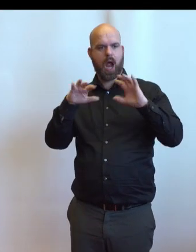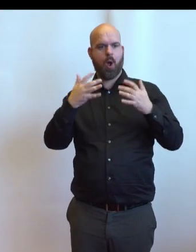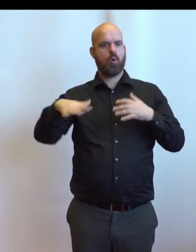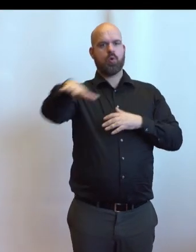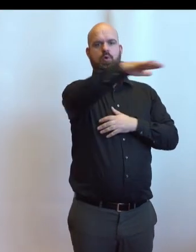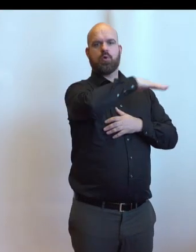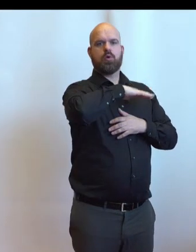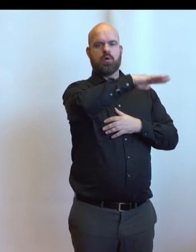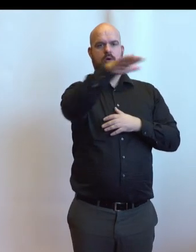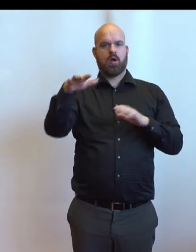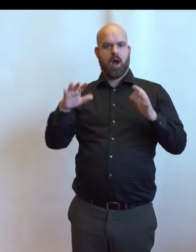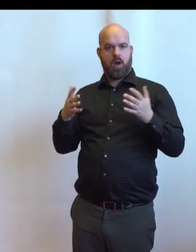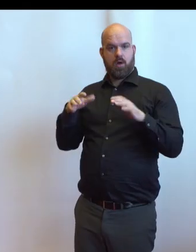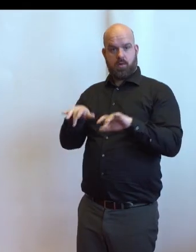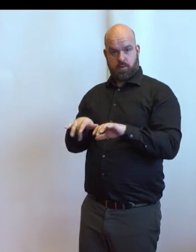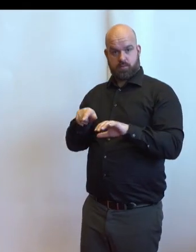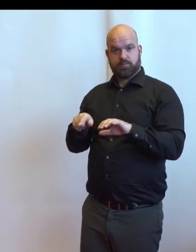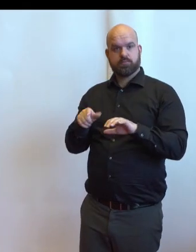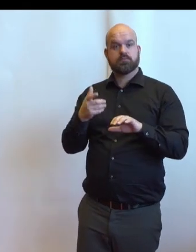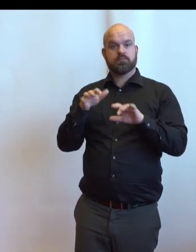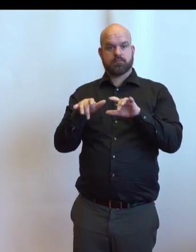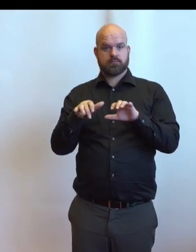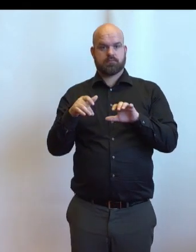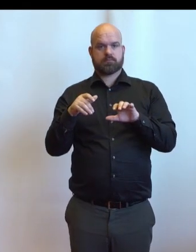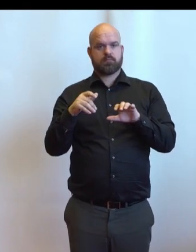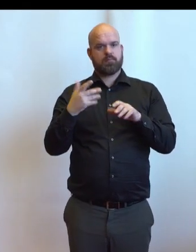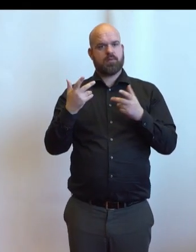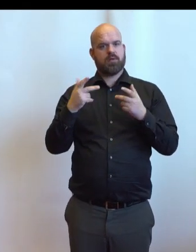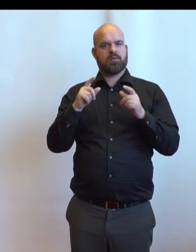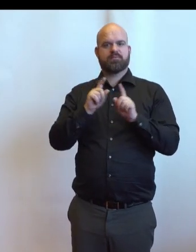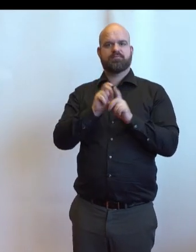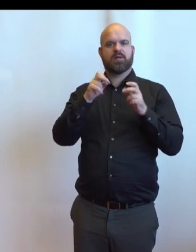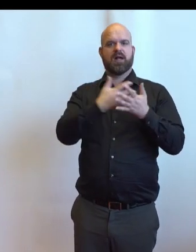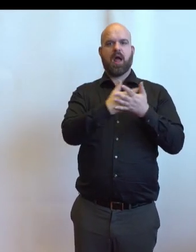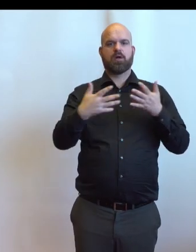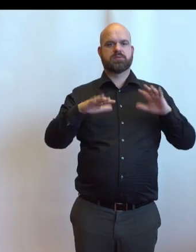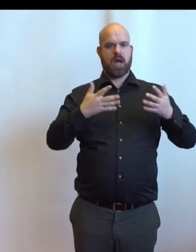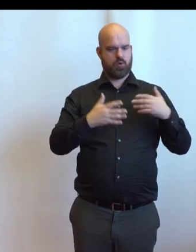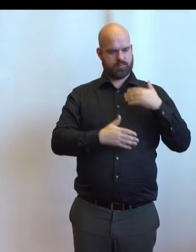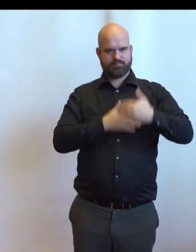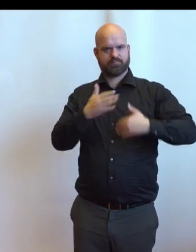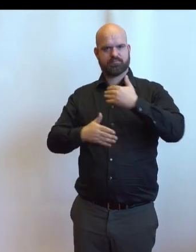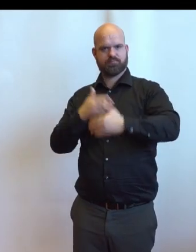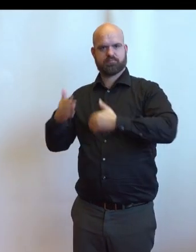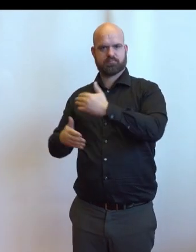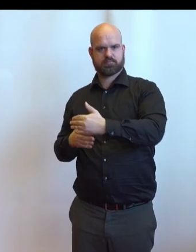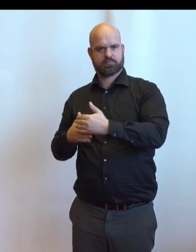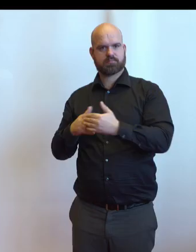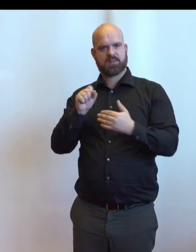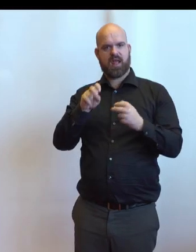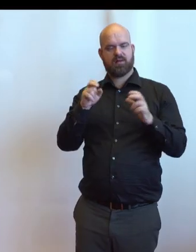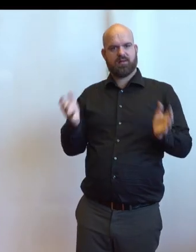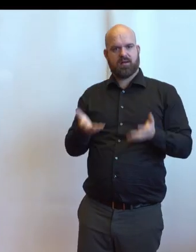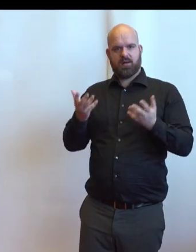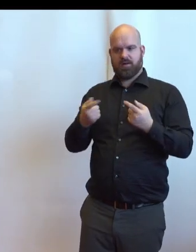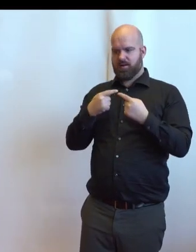in natural language processing is used to aggregate, disambiguate, infer, and generate a coherent narration of the world